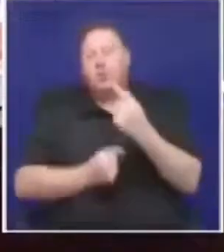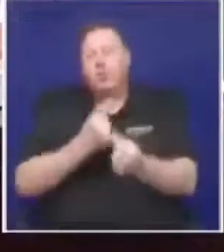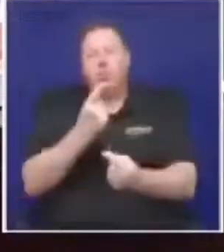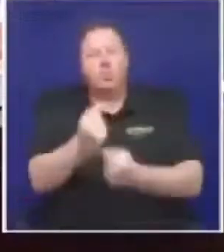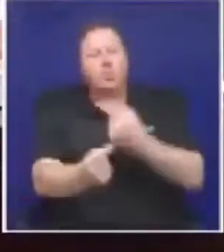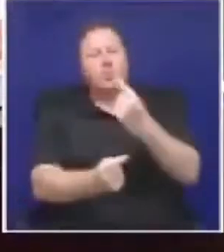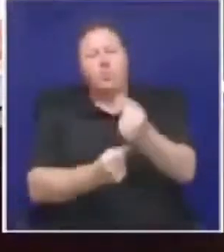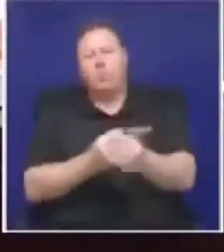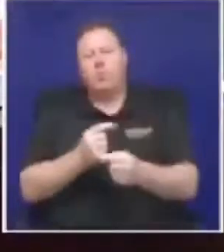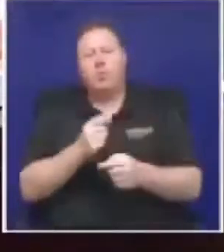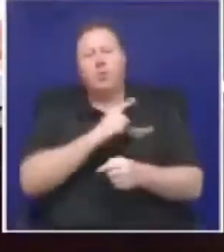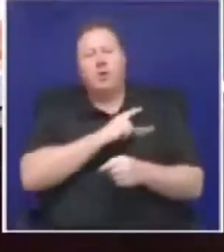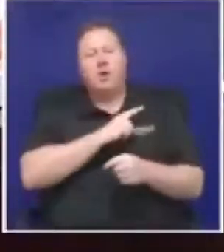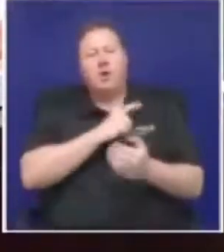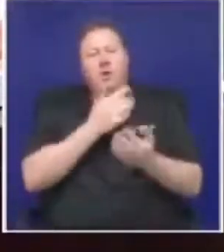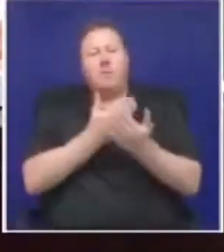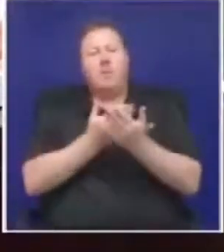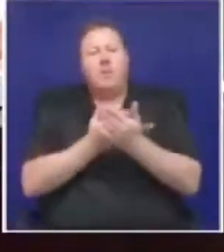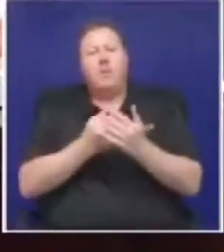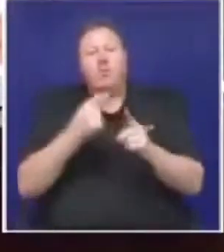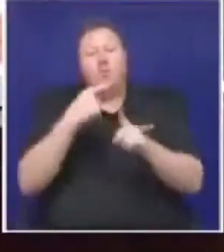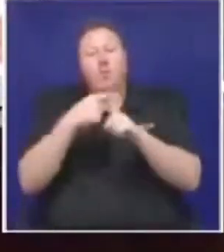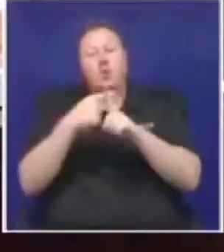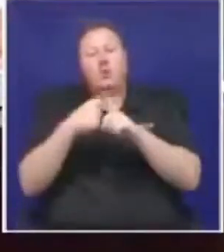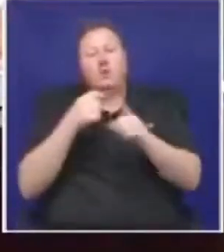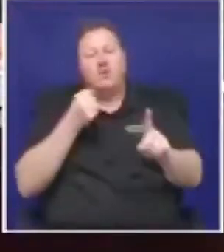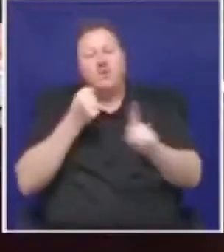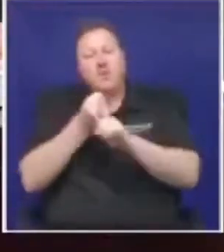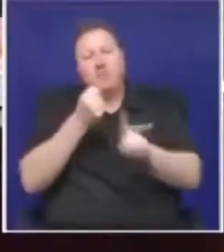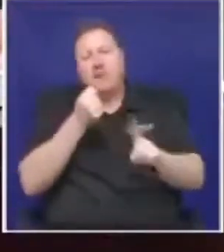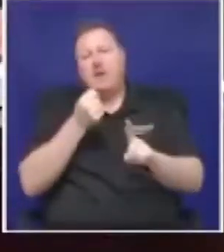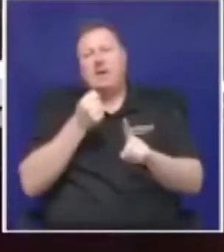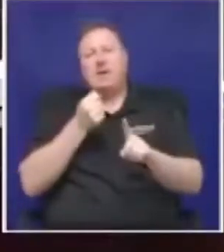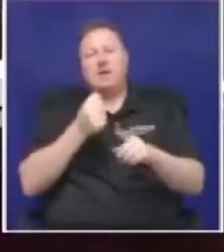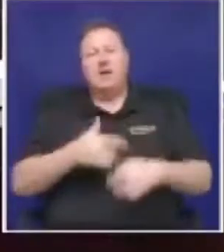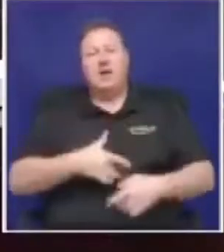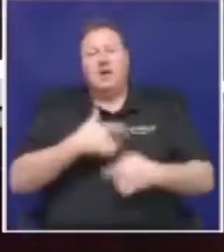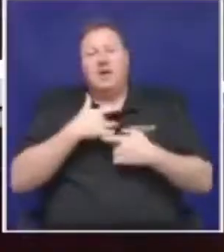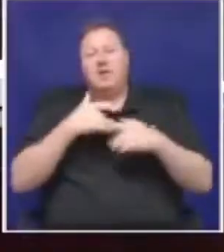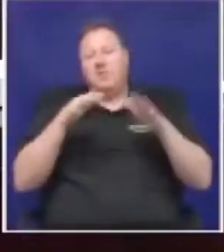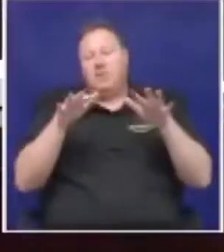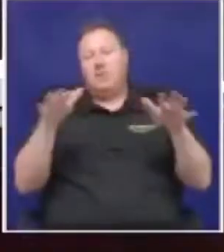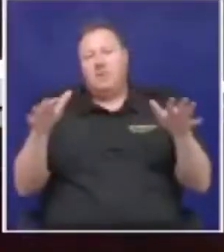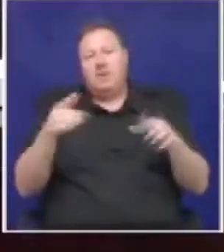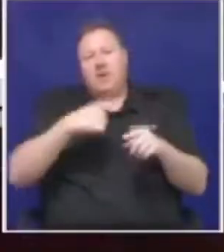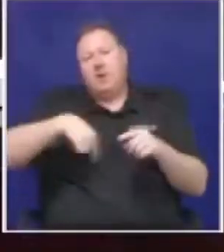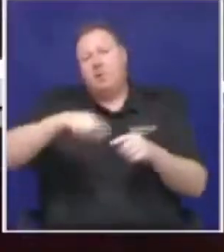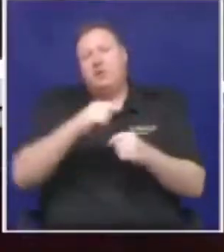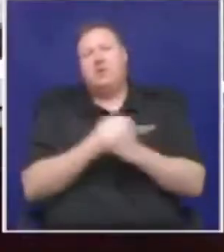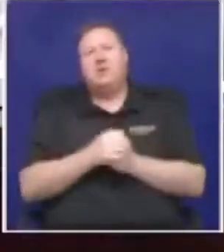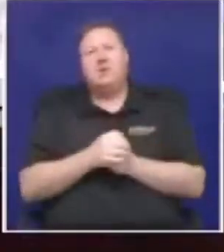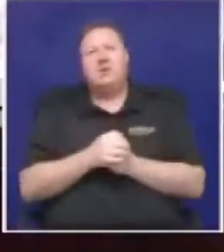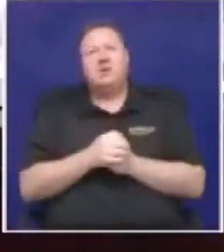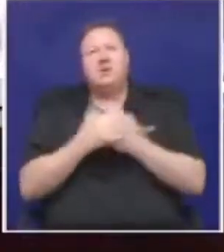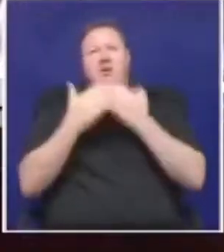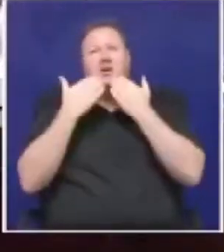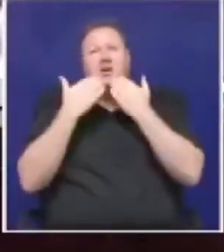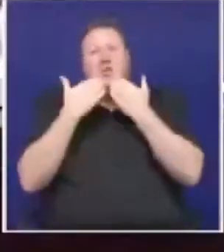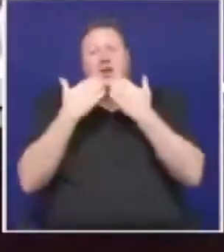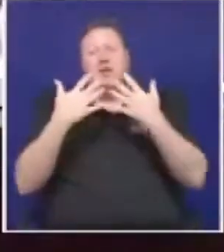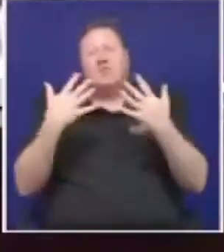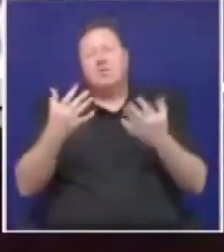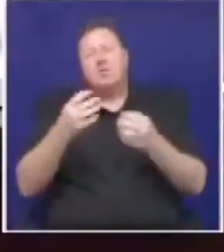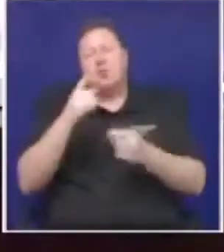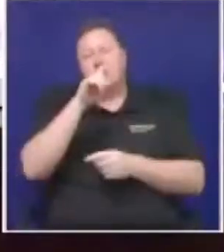can impact positively on the lives of our people. That's what we are doing. Thank you very much for your